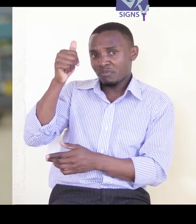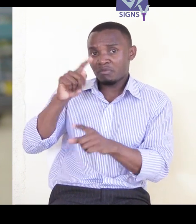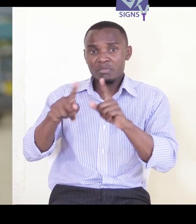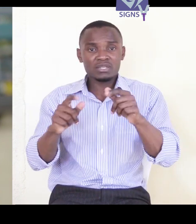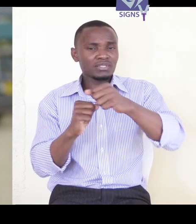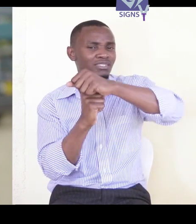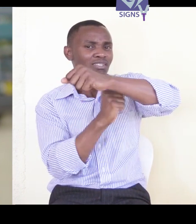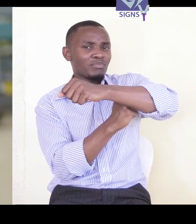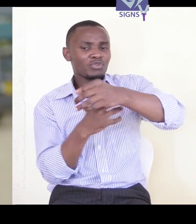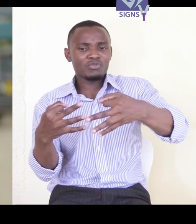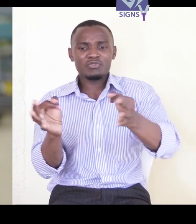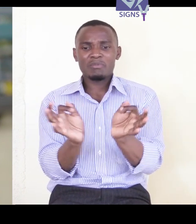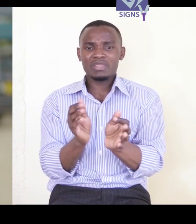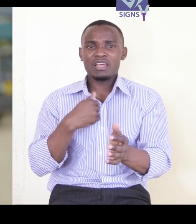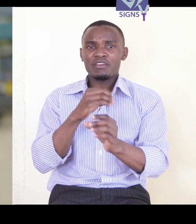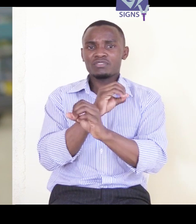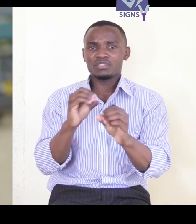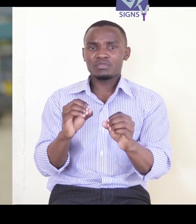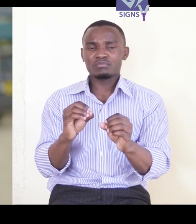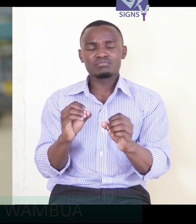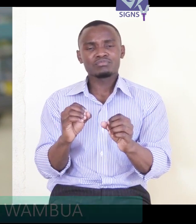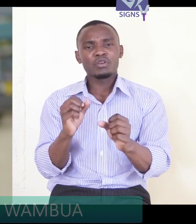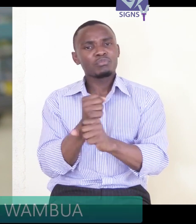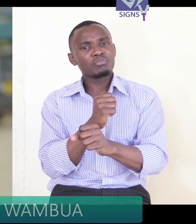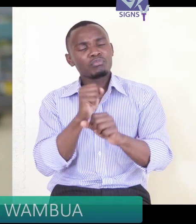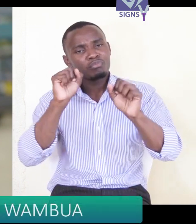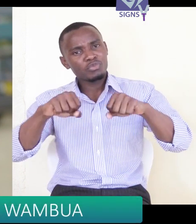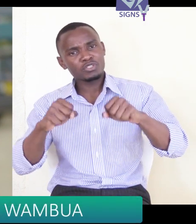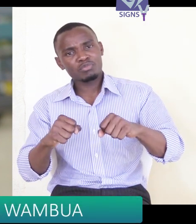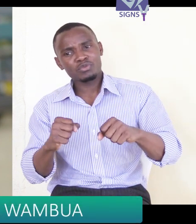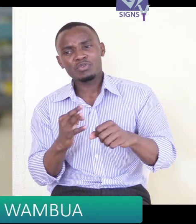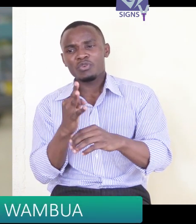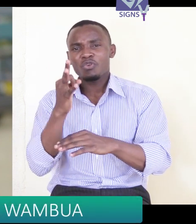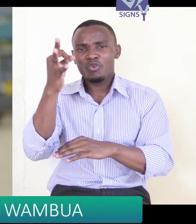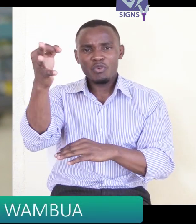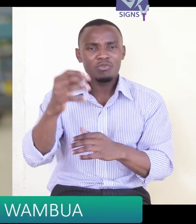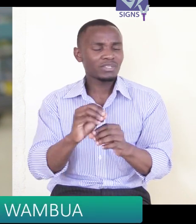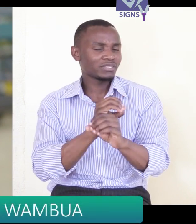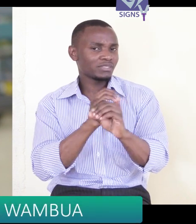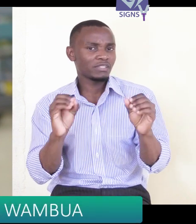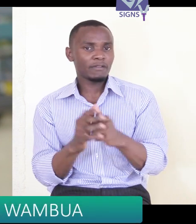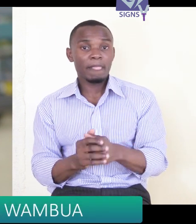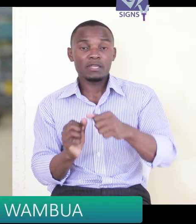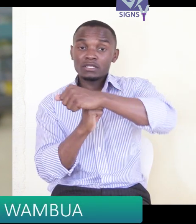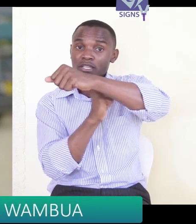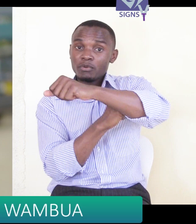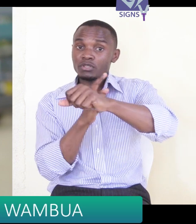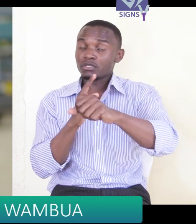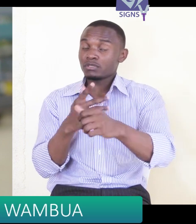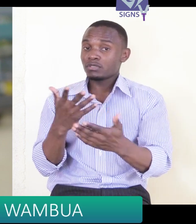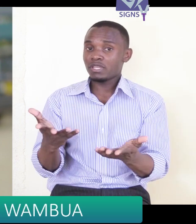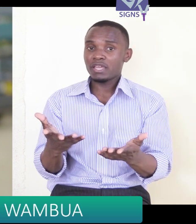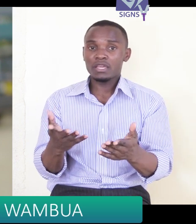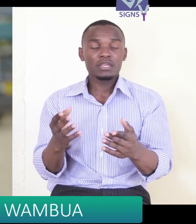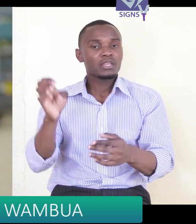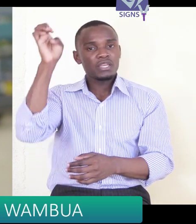bright enough and you don't get the support of the family, you may not go far. Support them in getting the education